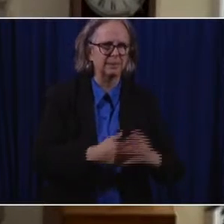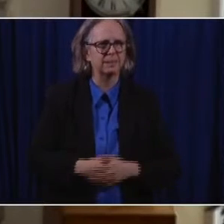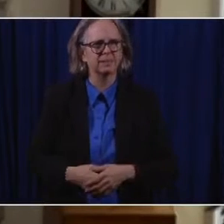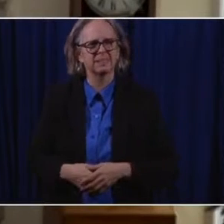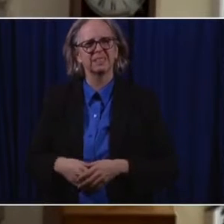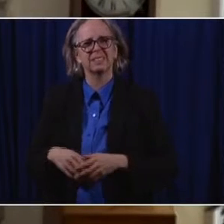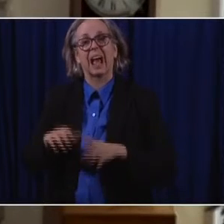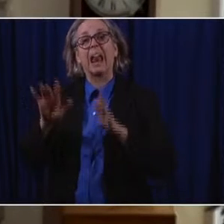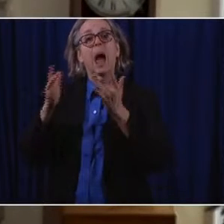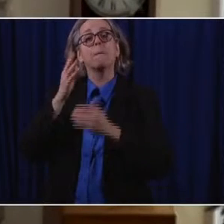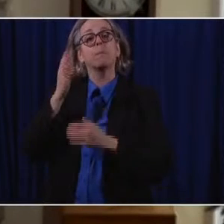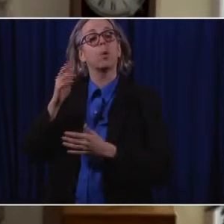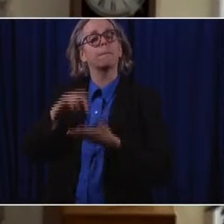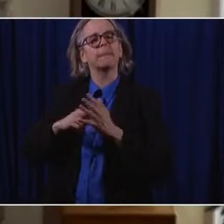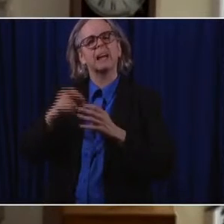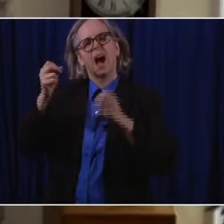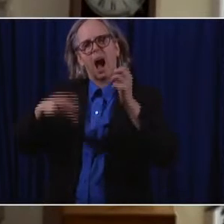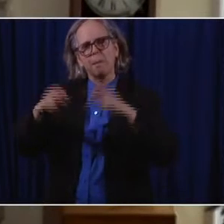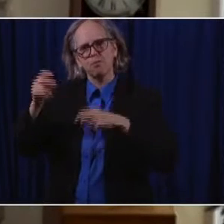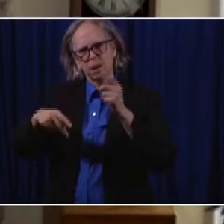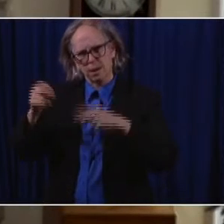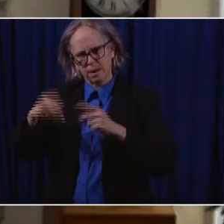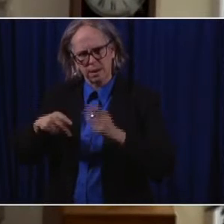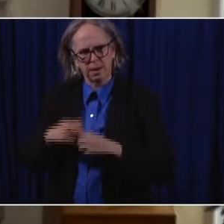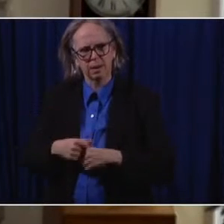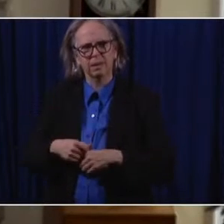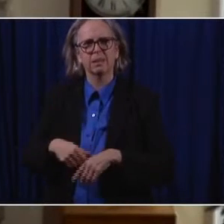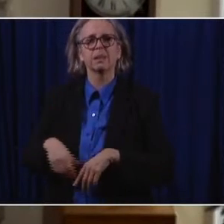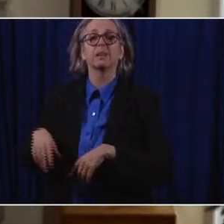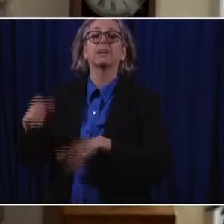blue, and then fully remote